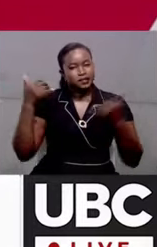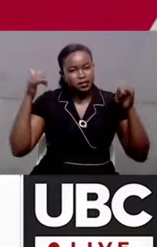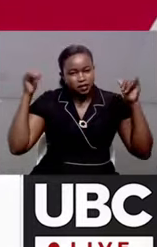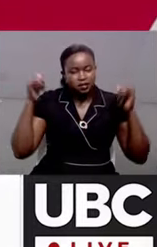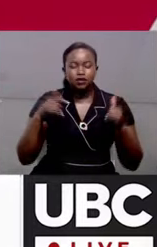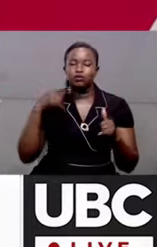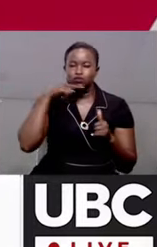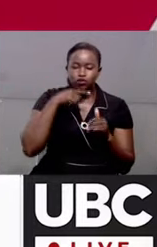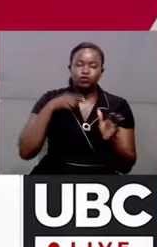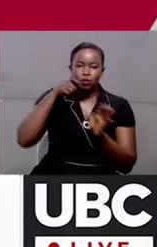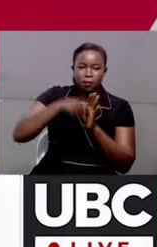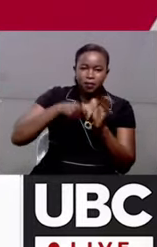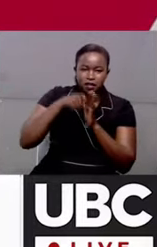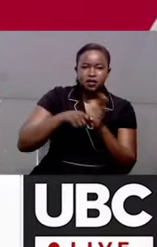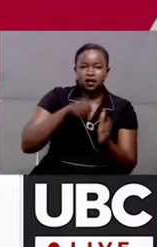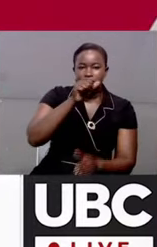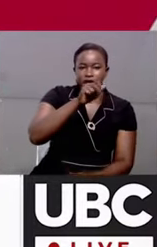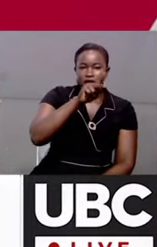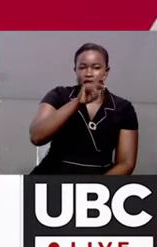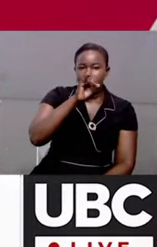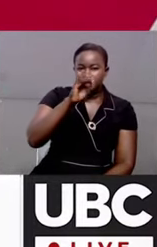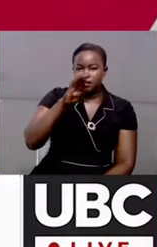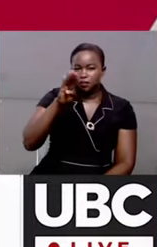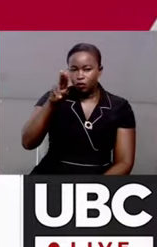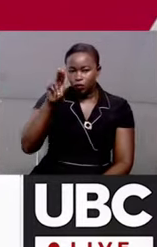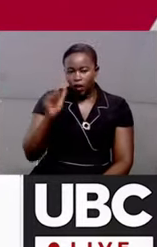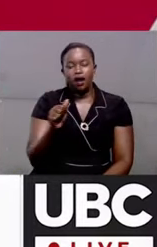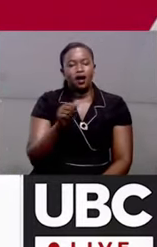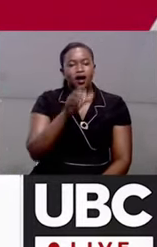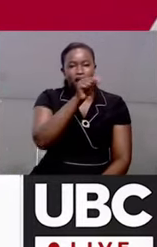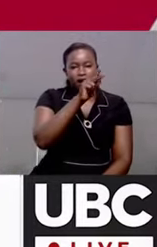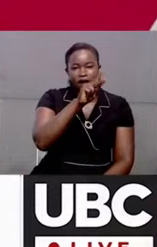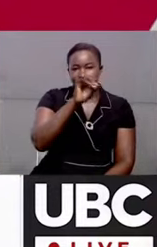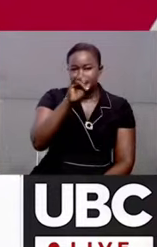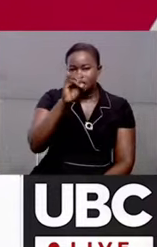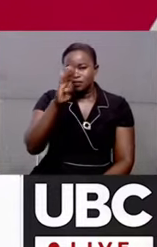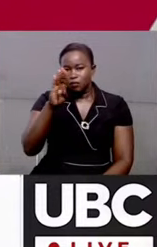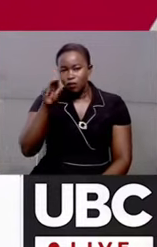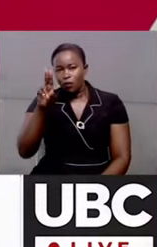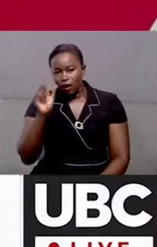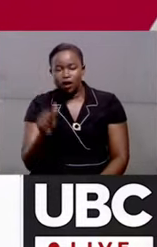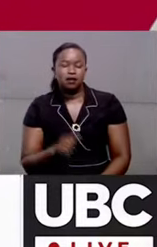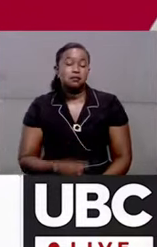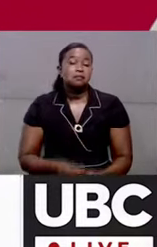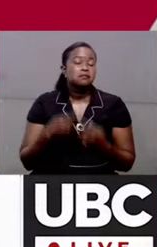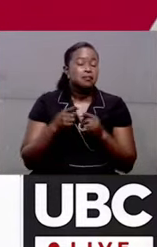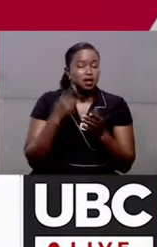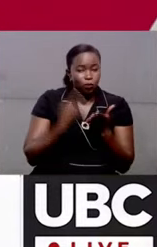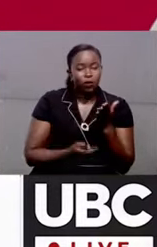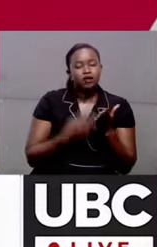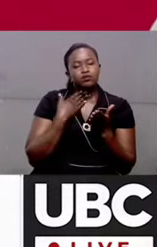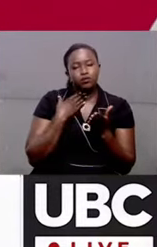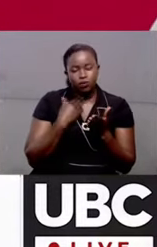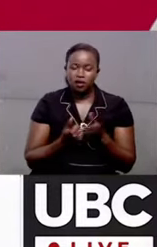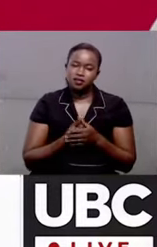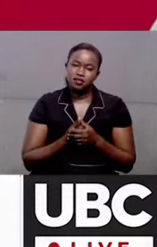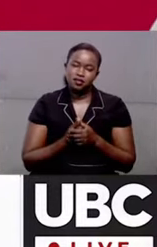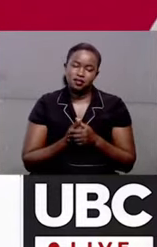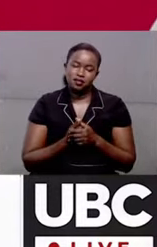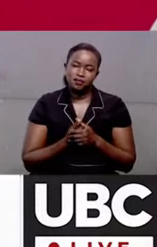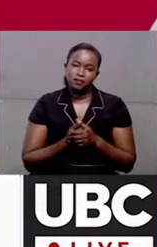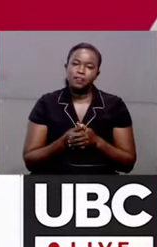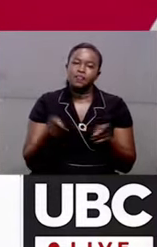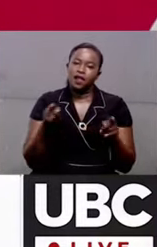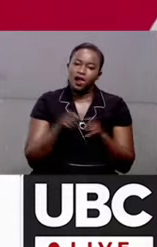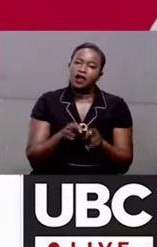media. Akibwa, Akibwa, Akibwa. Akibwa. But what we want, as